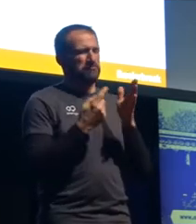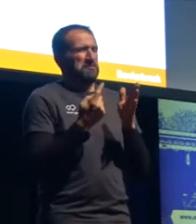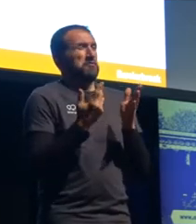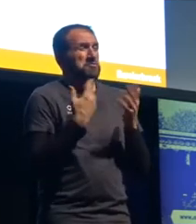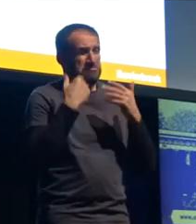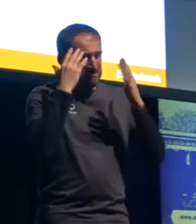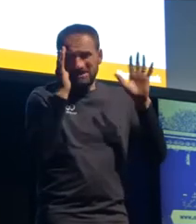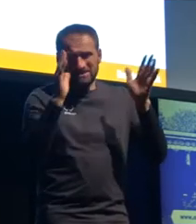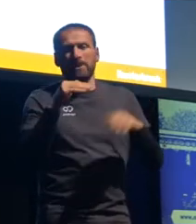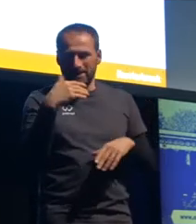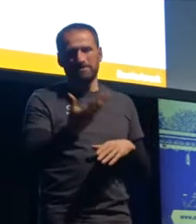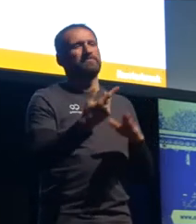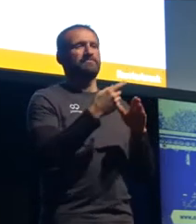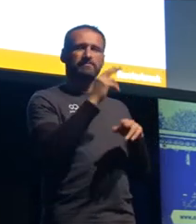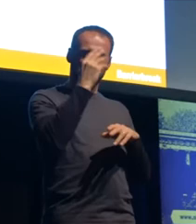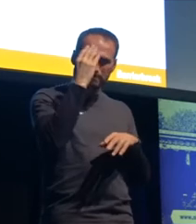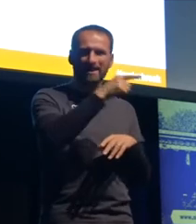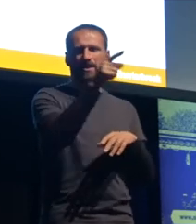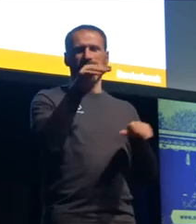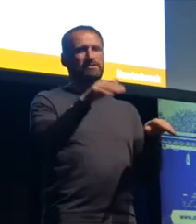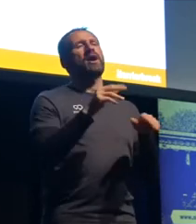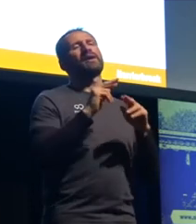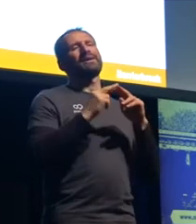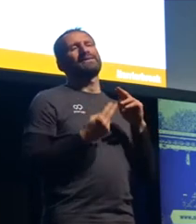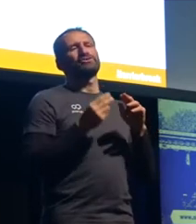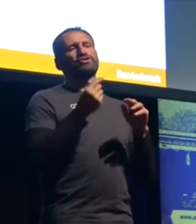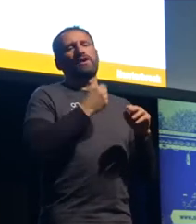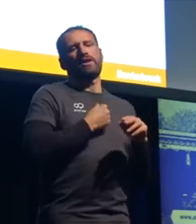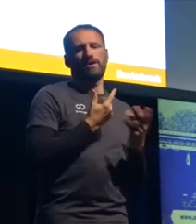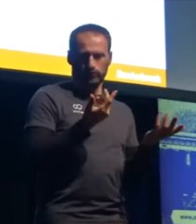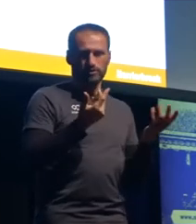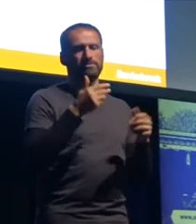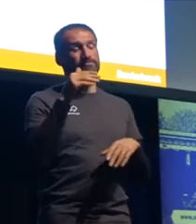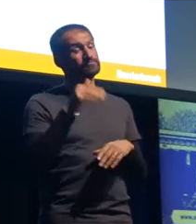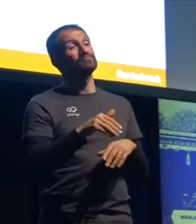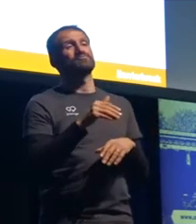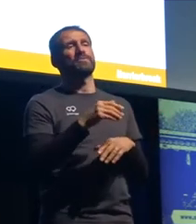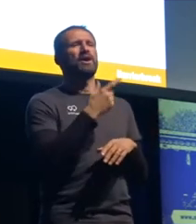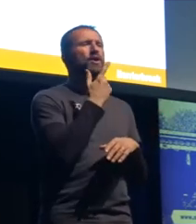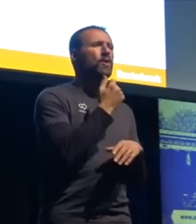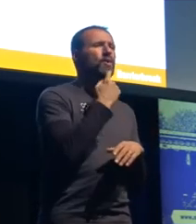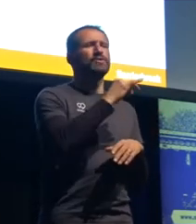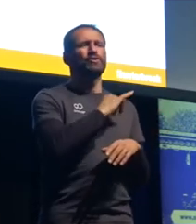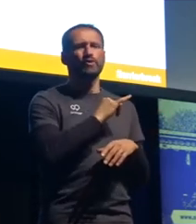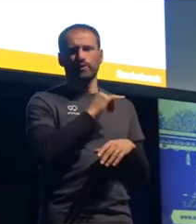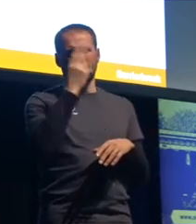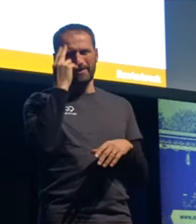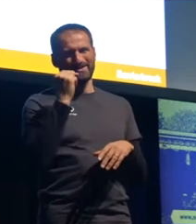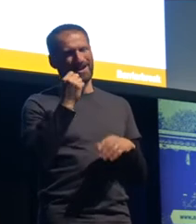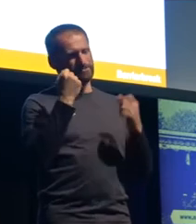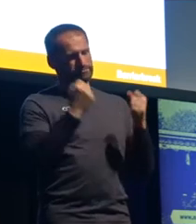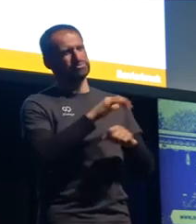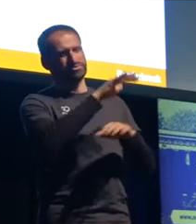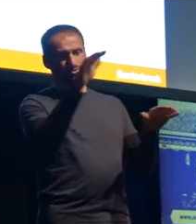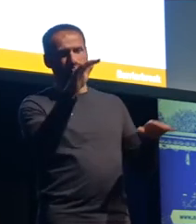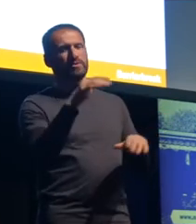it is. So one of the things with red-green color blindness is the fact that, of course,